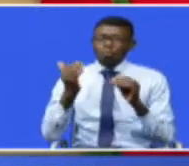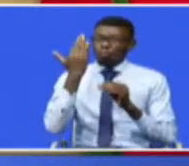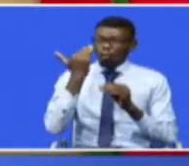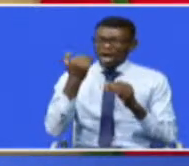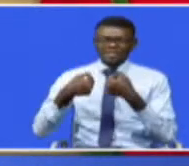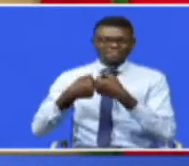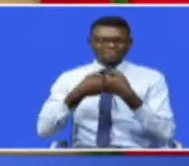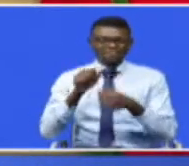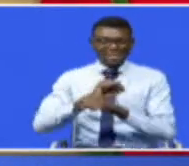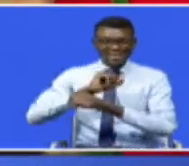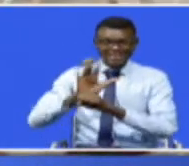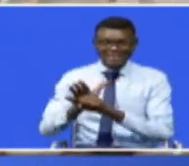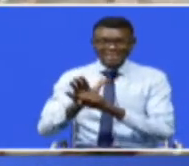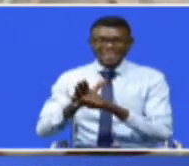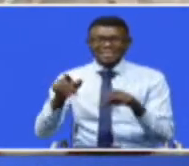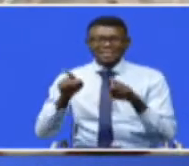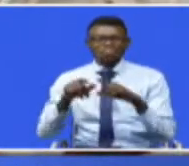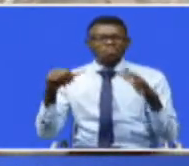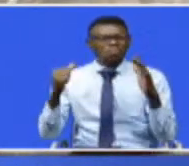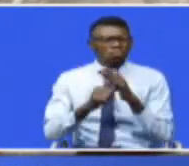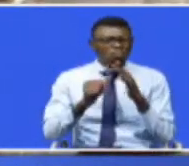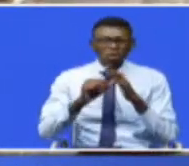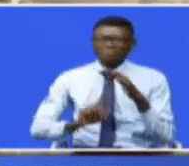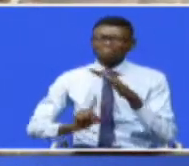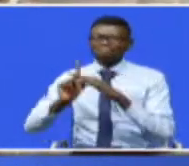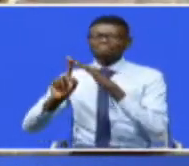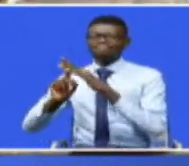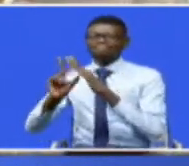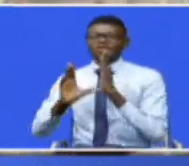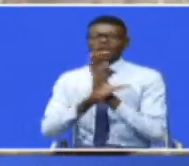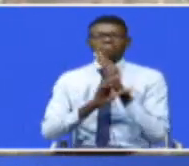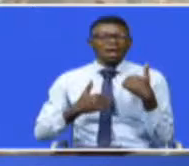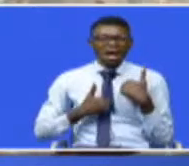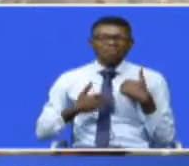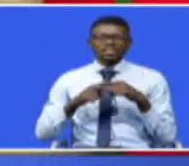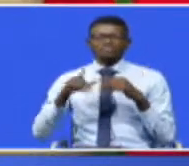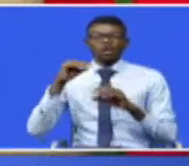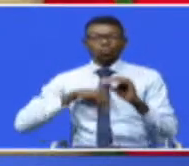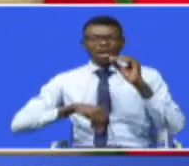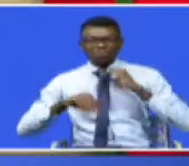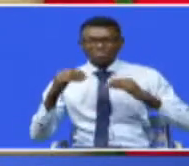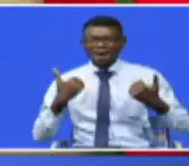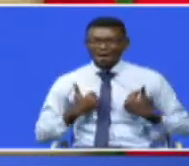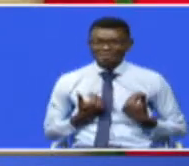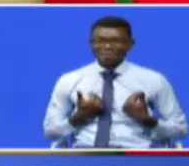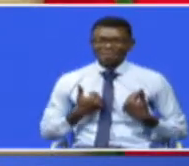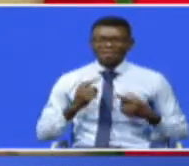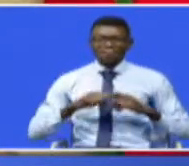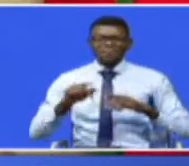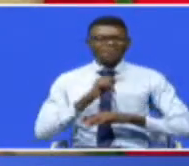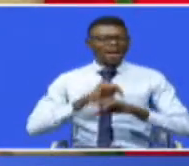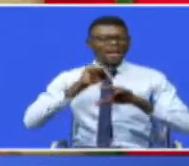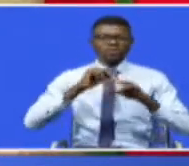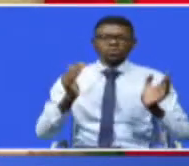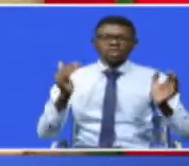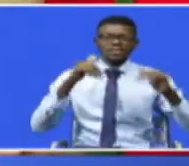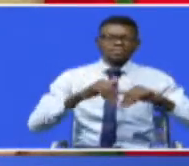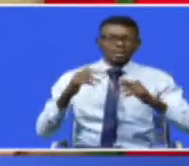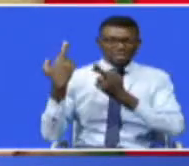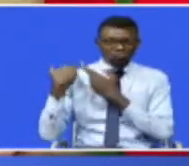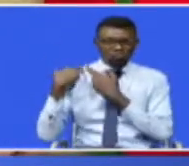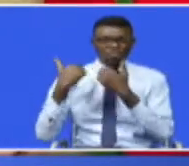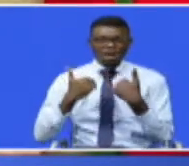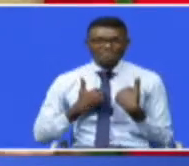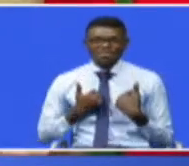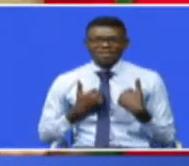pandemic and many other pandemics that have bedeviled the country, including corruption pandemic. Now the National Assembly have an obligation